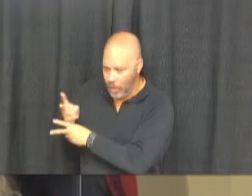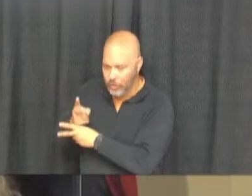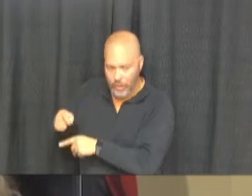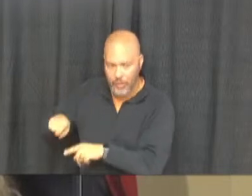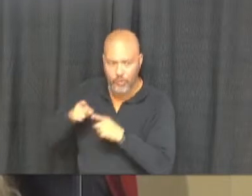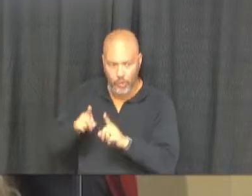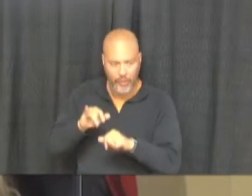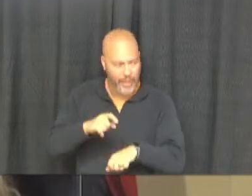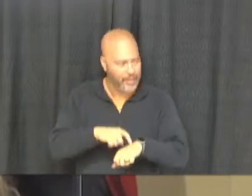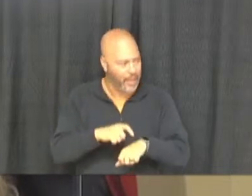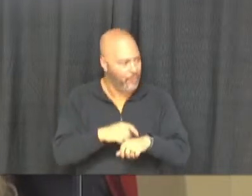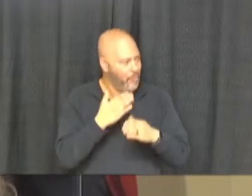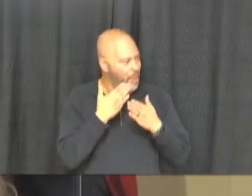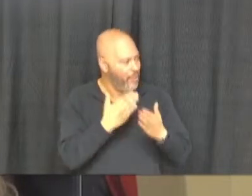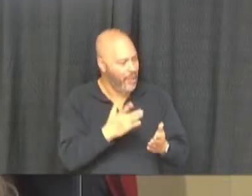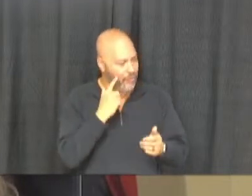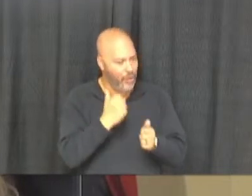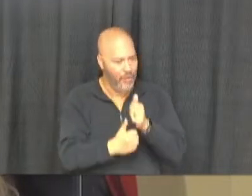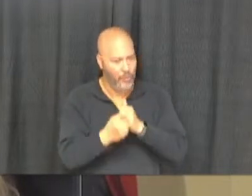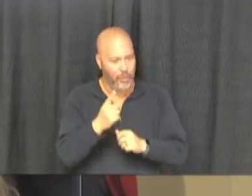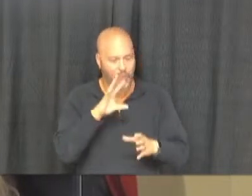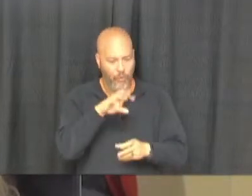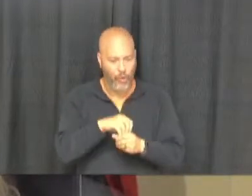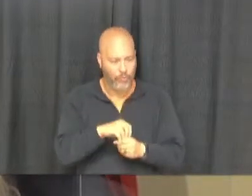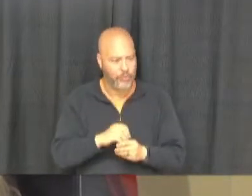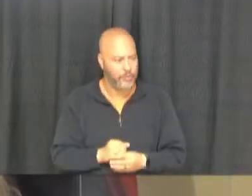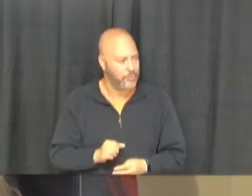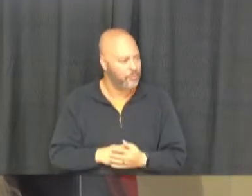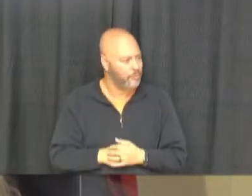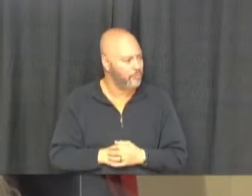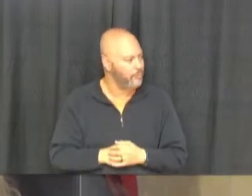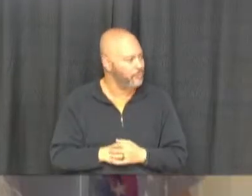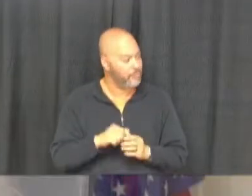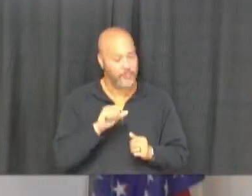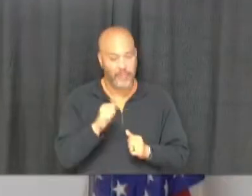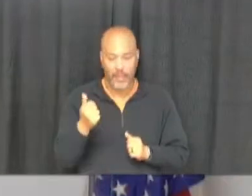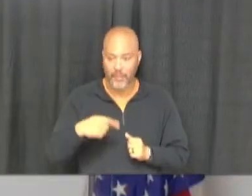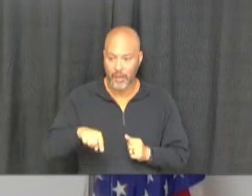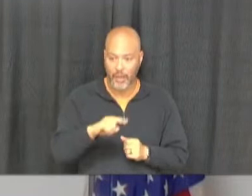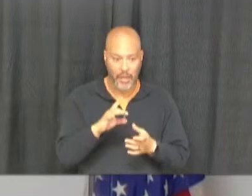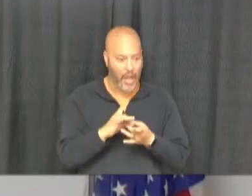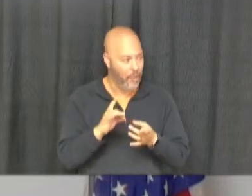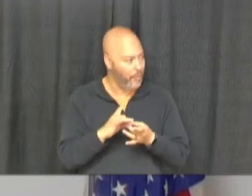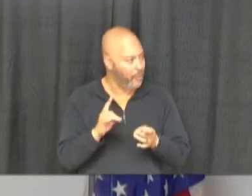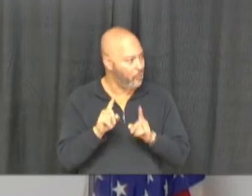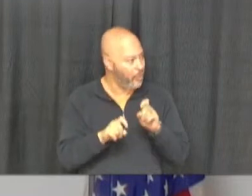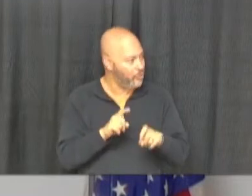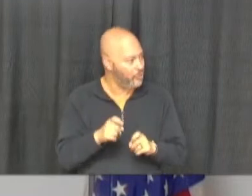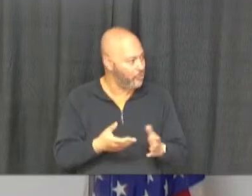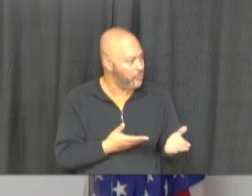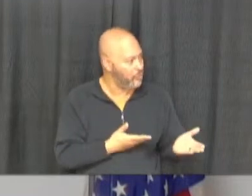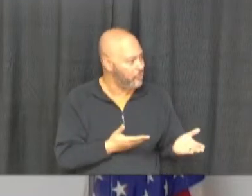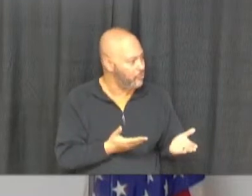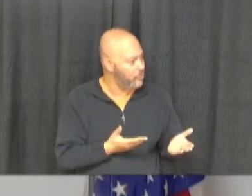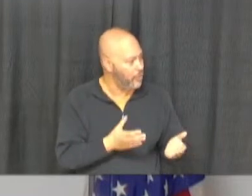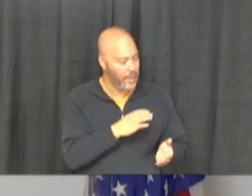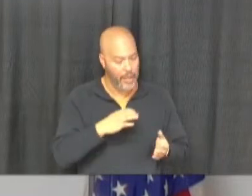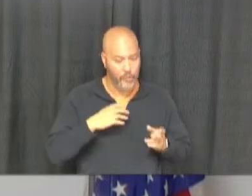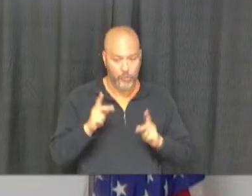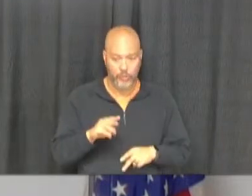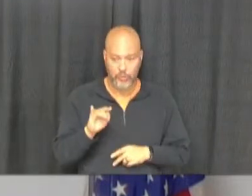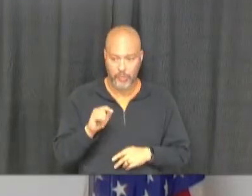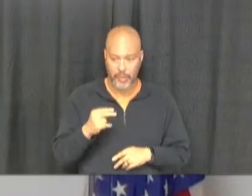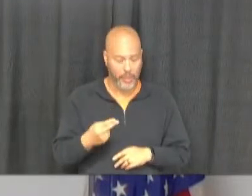during that time frame. So just thanks to everyone involved. Thank you. Any other member have a comment? Councilperson Smith,